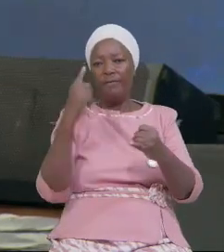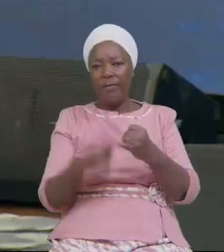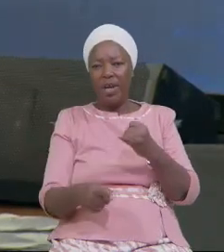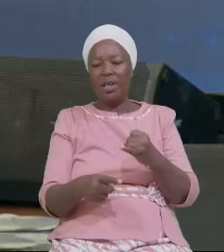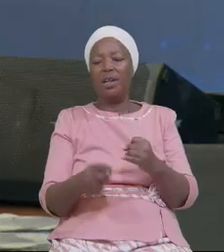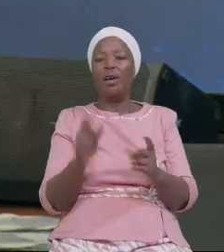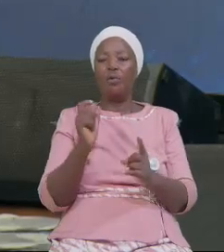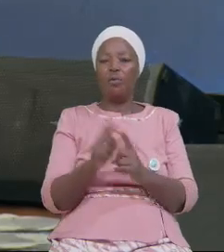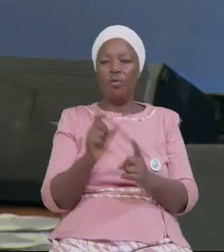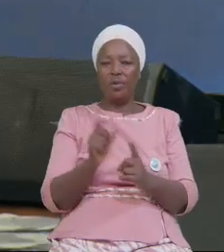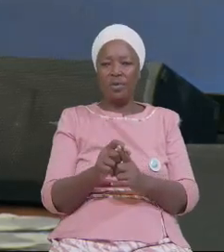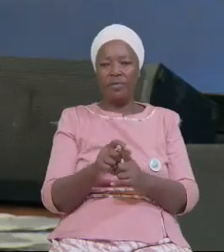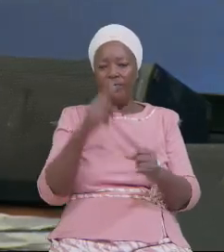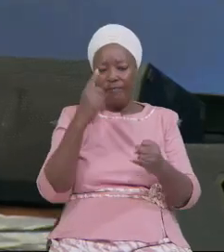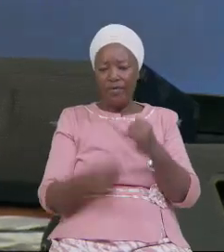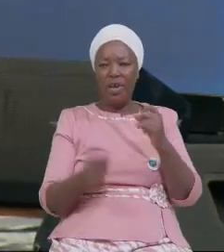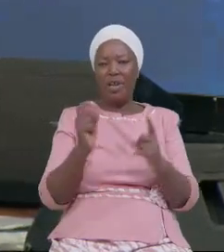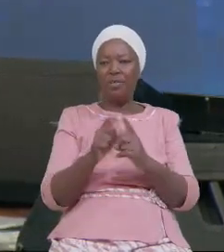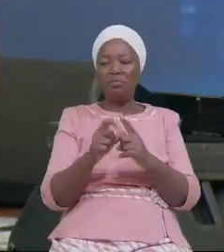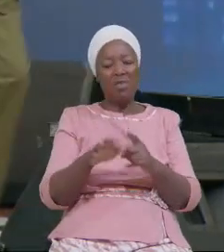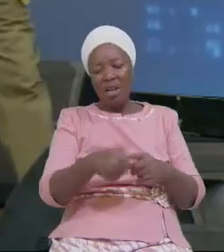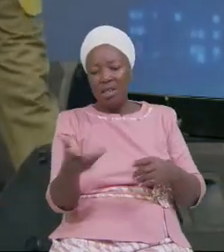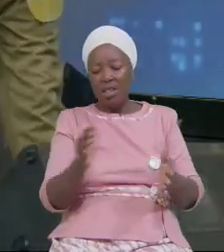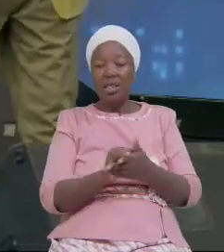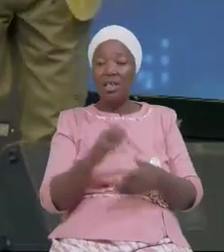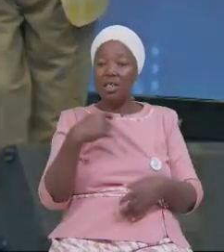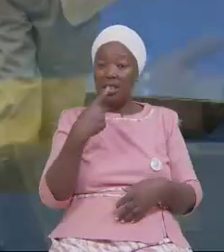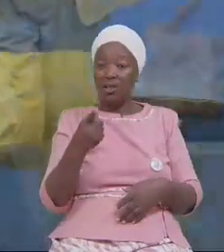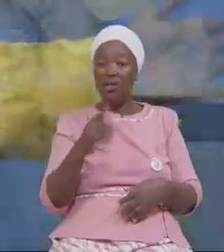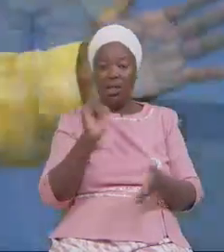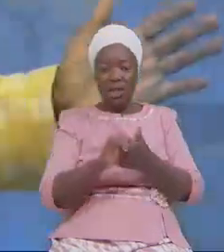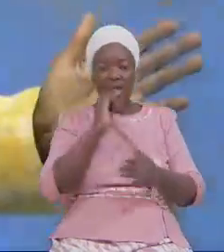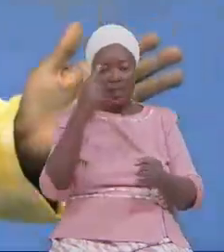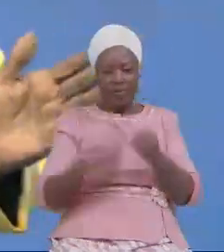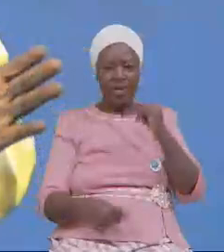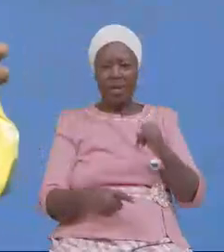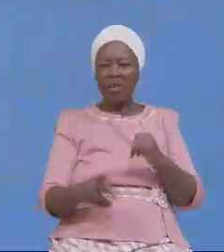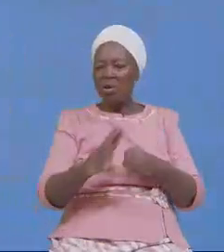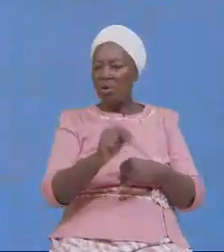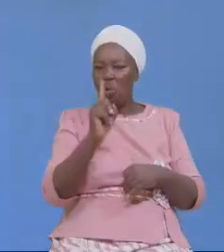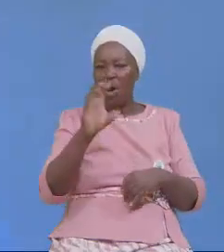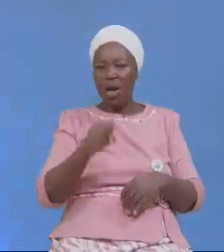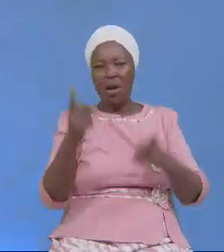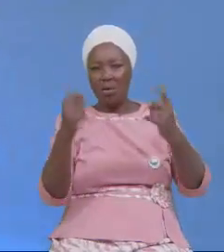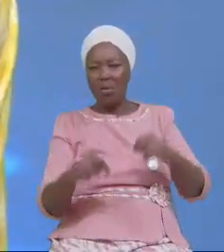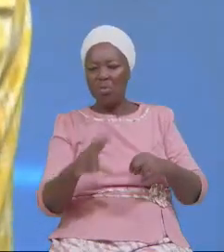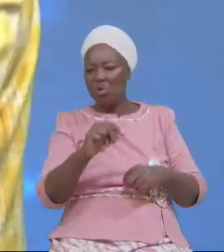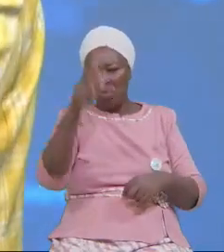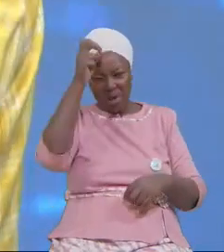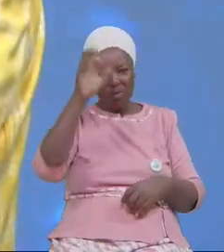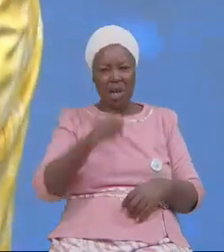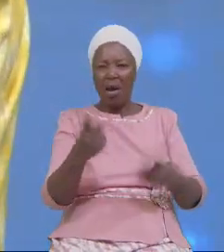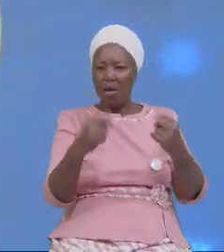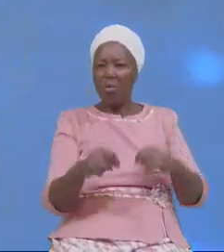word. Final word. Whatever he tells you, that's final. Nobody can come. No Satan can come.